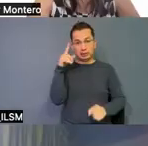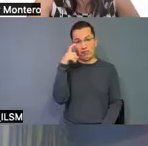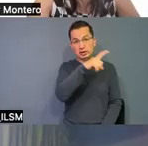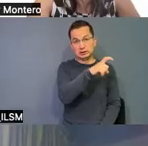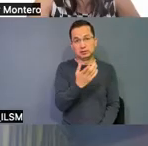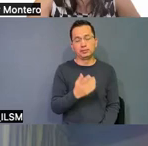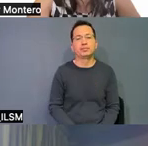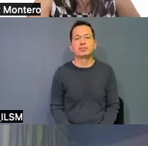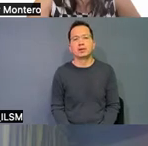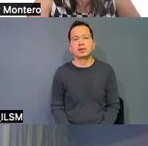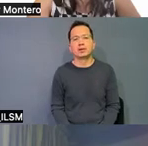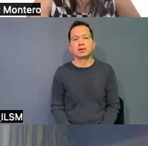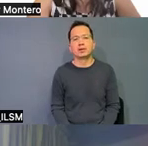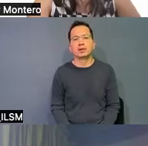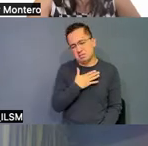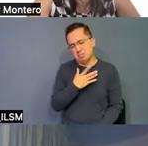And